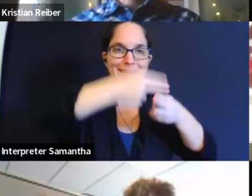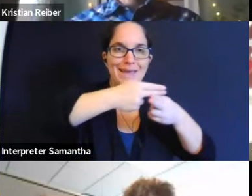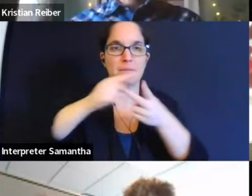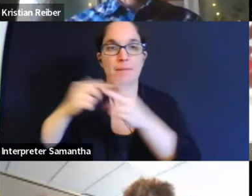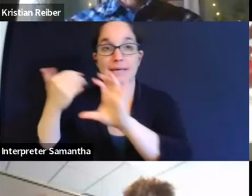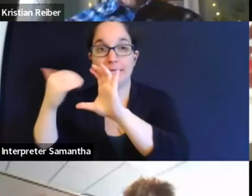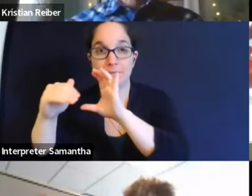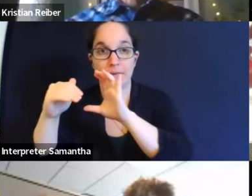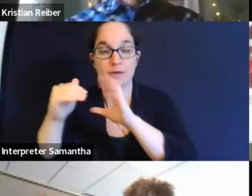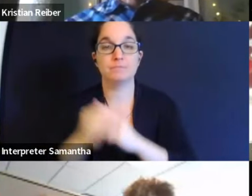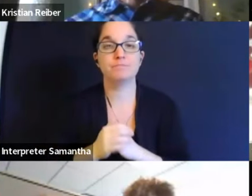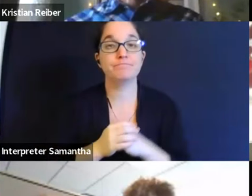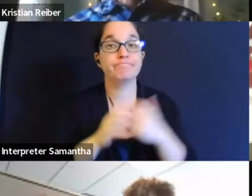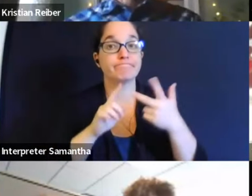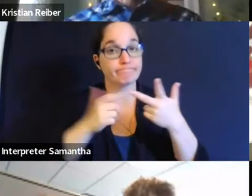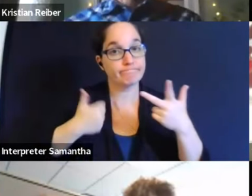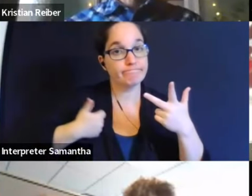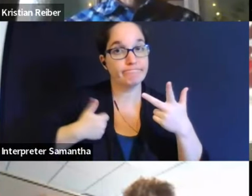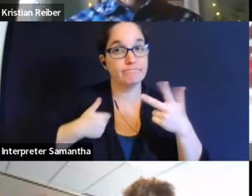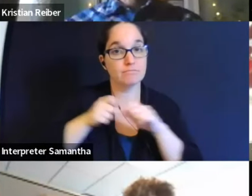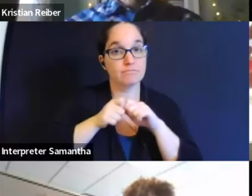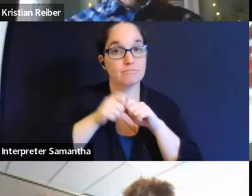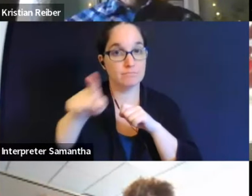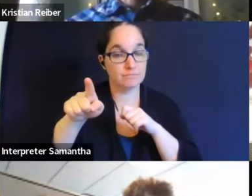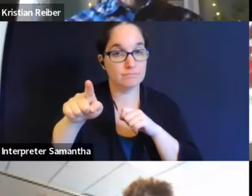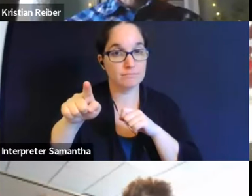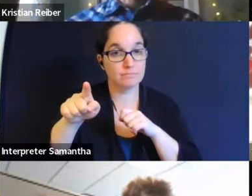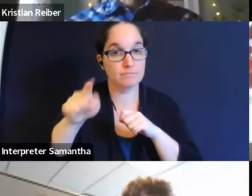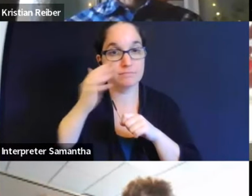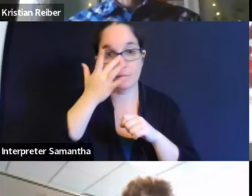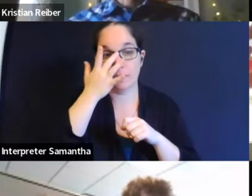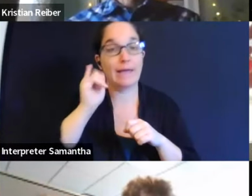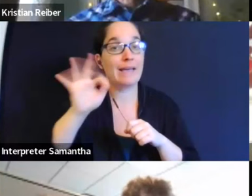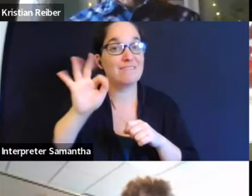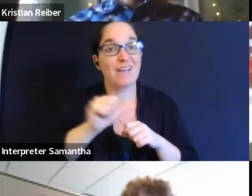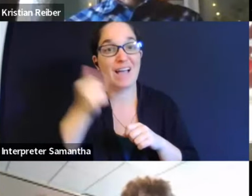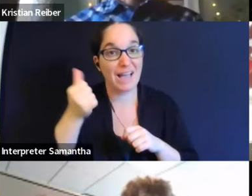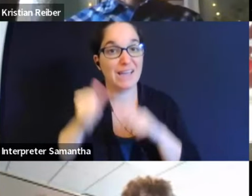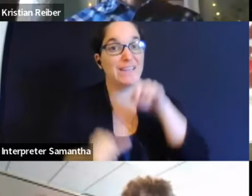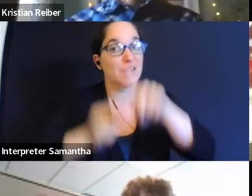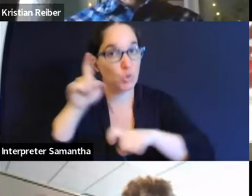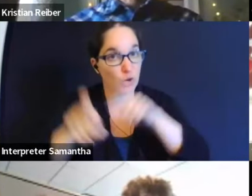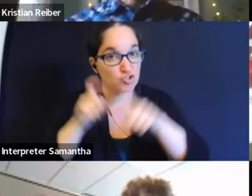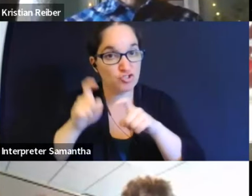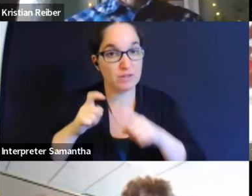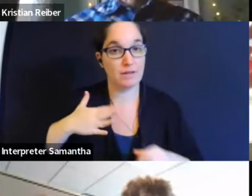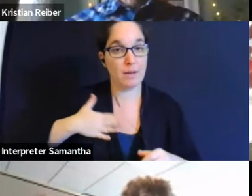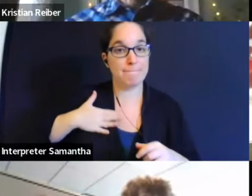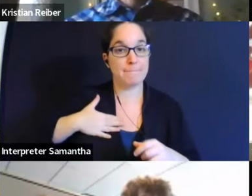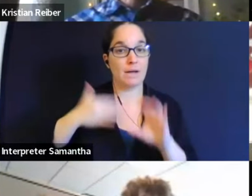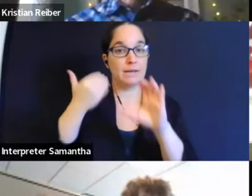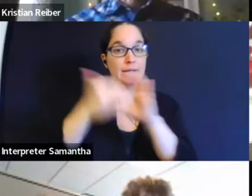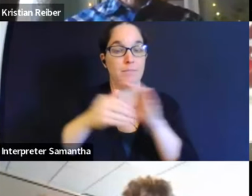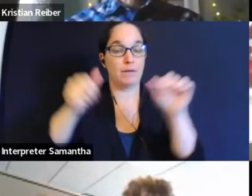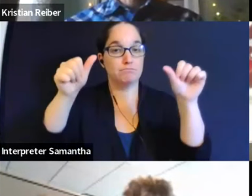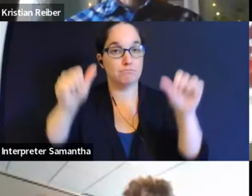I'll be able to develop those and send those out to you individually. If you have any questions, I can also pop my email into the chat and you can